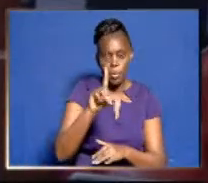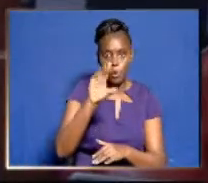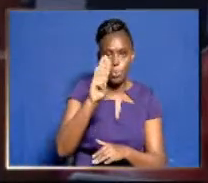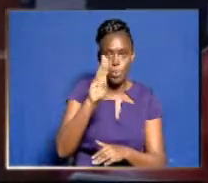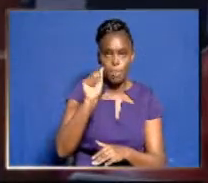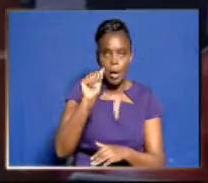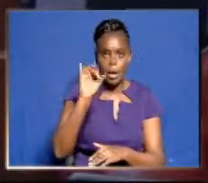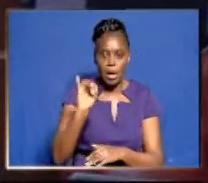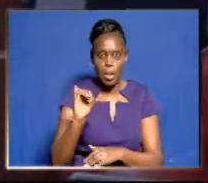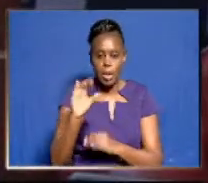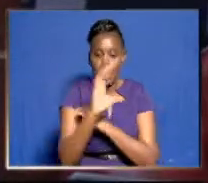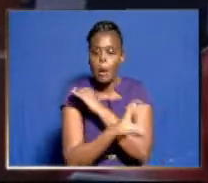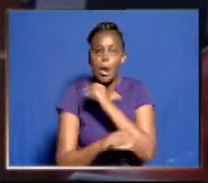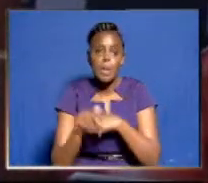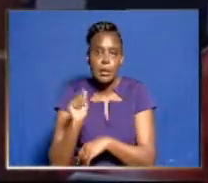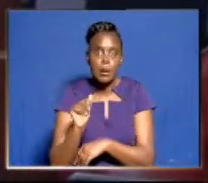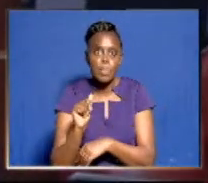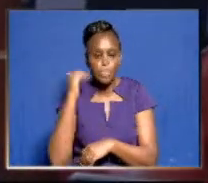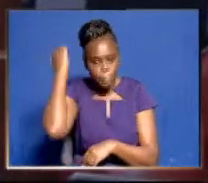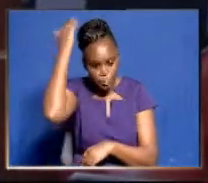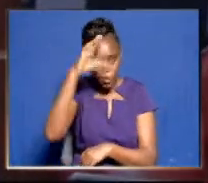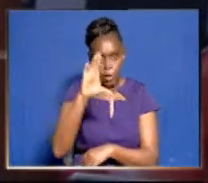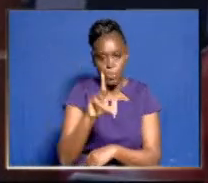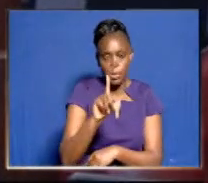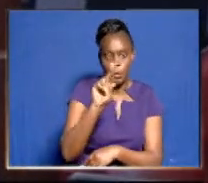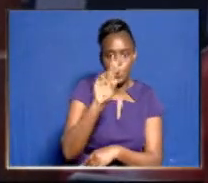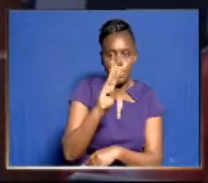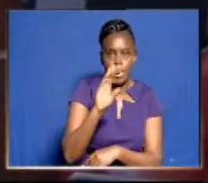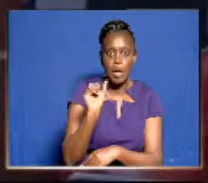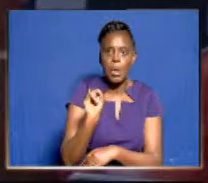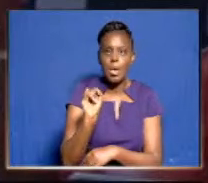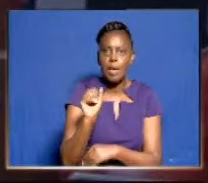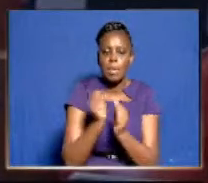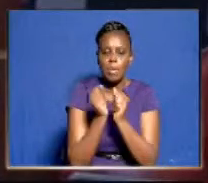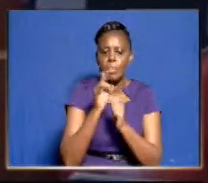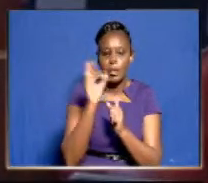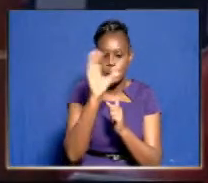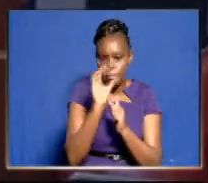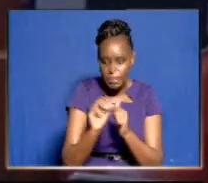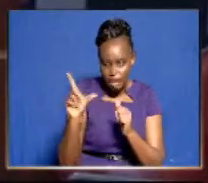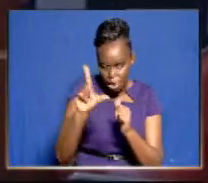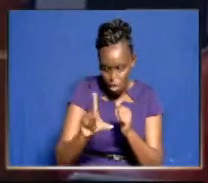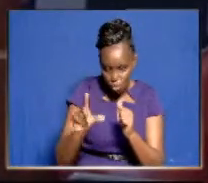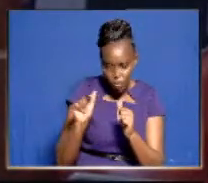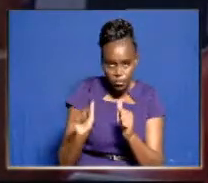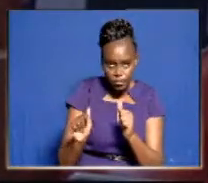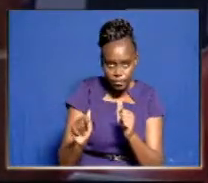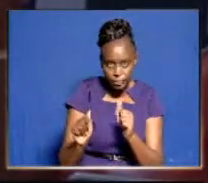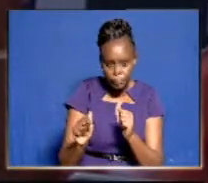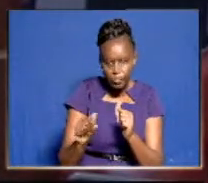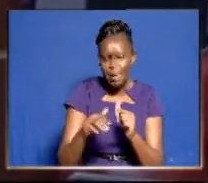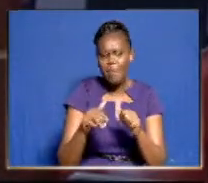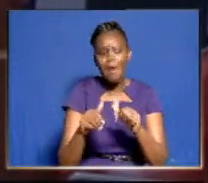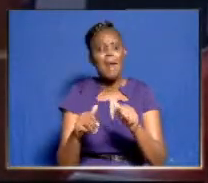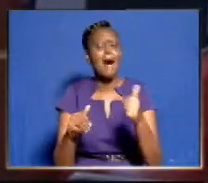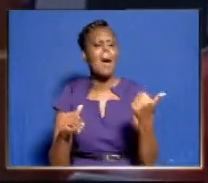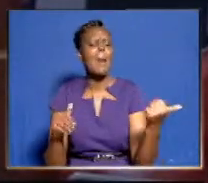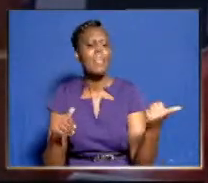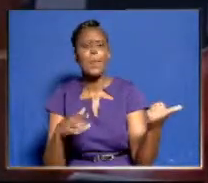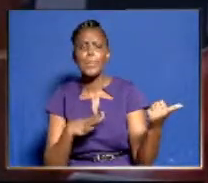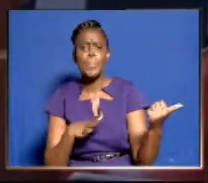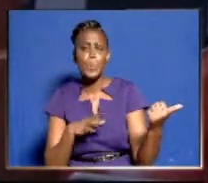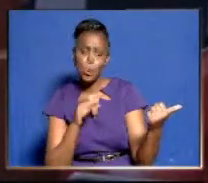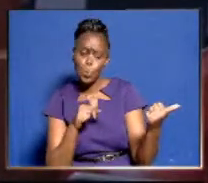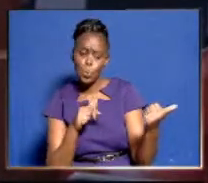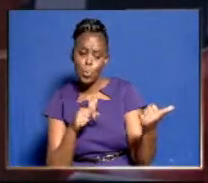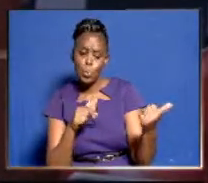the country there, with all its population, it's only 13% local. The rest of the people